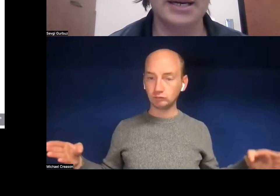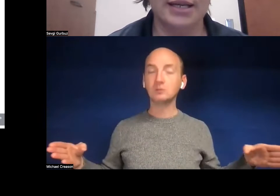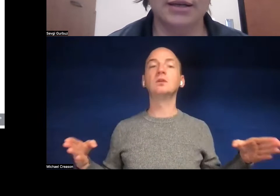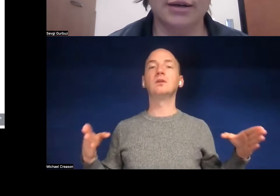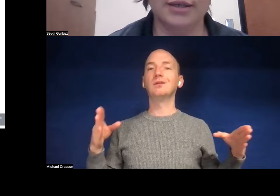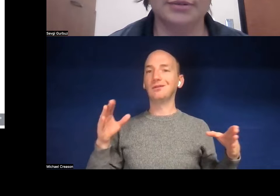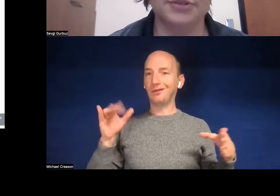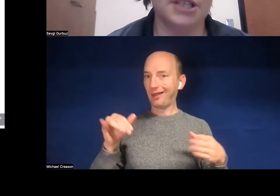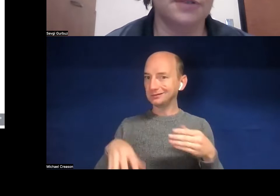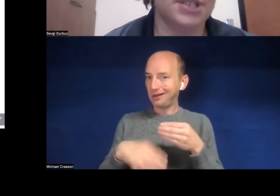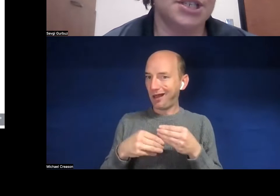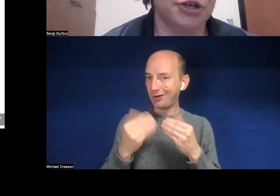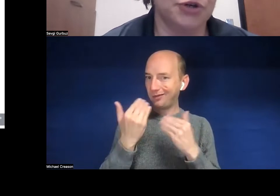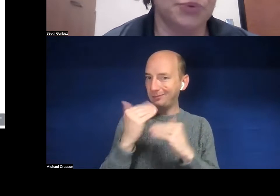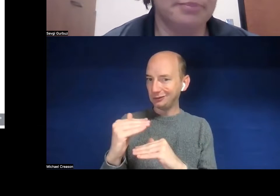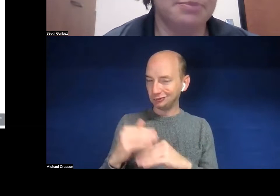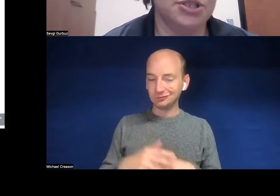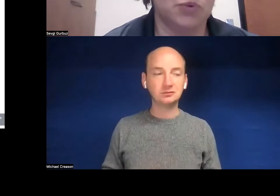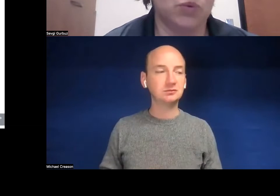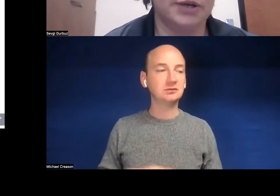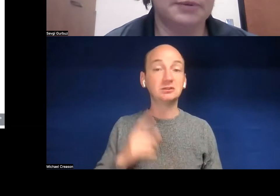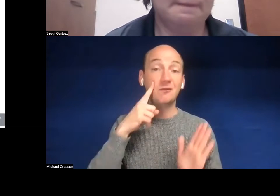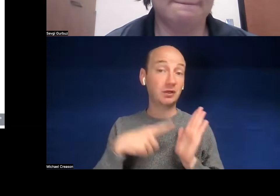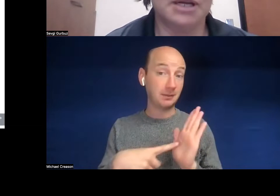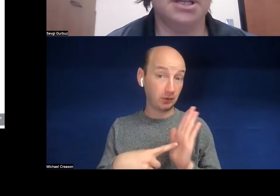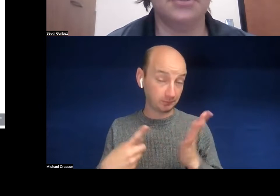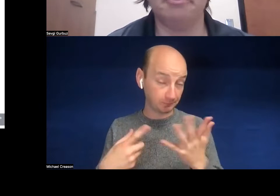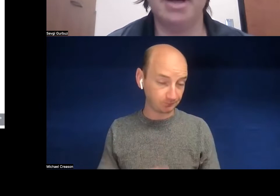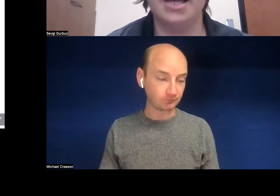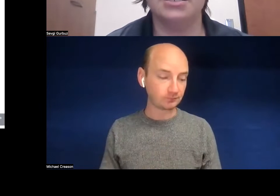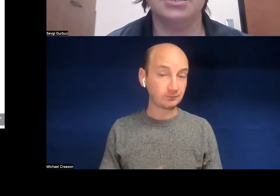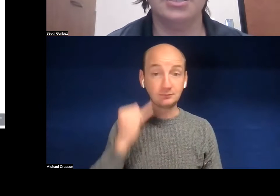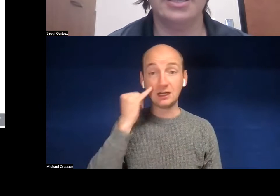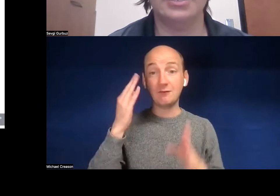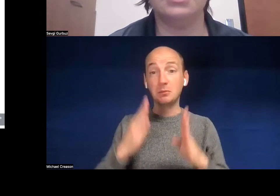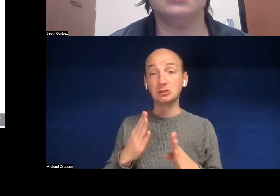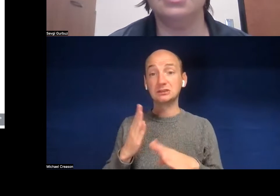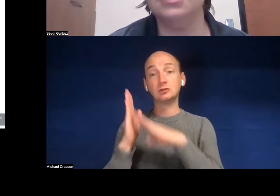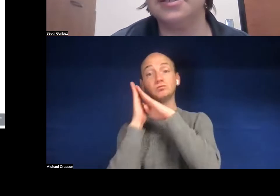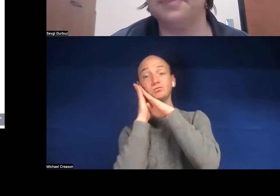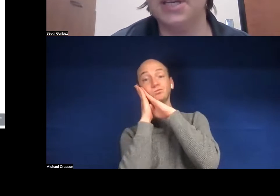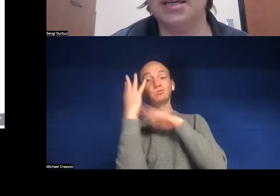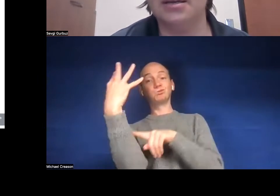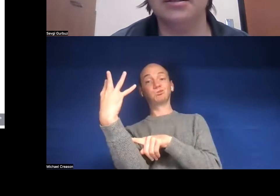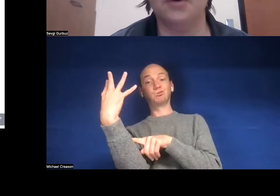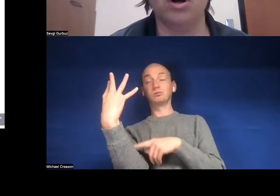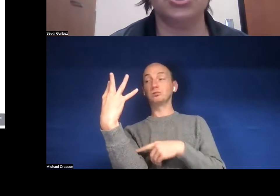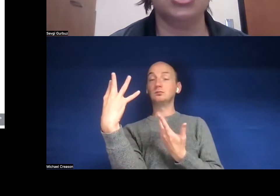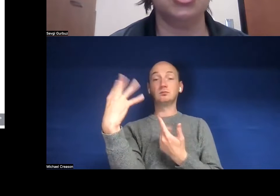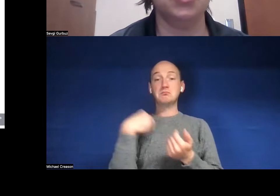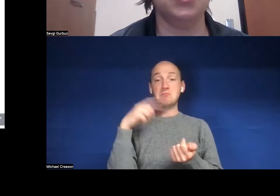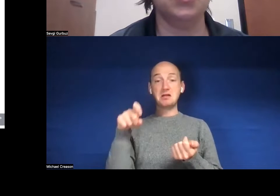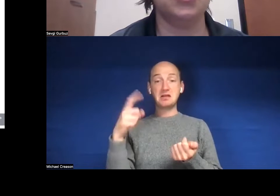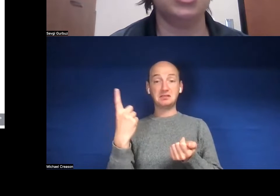limitation. Think of a scenario where maybe someone might be in their bed and they need something, they